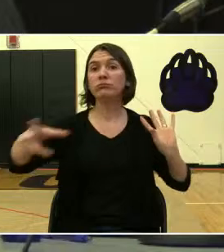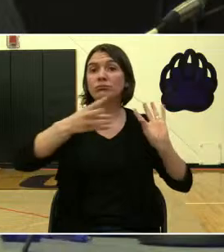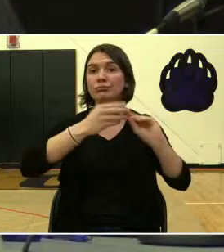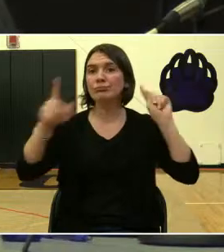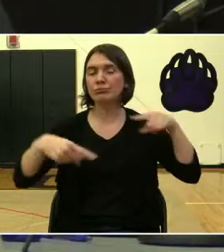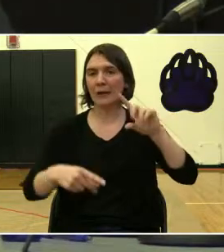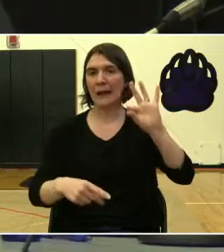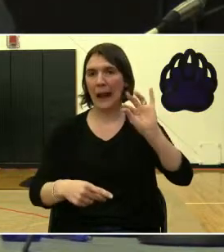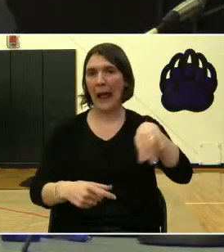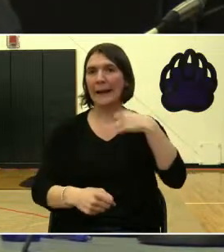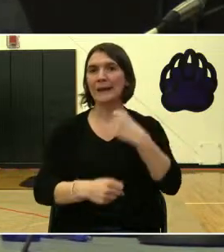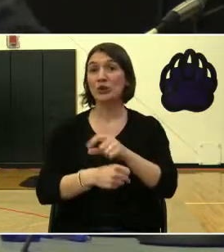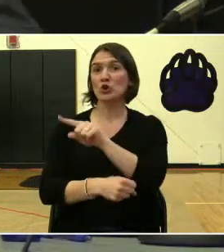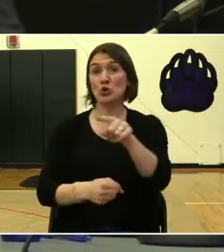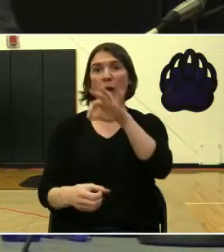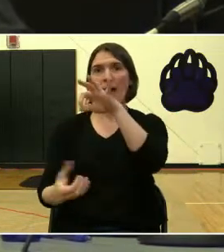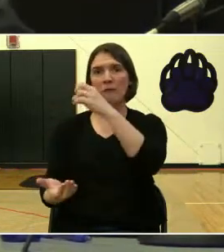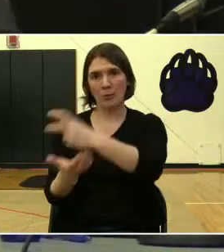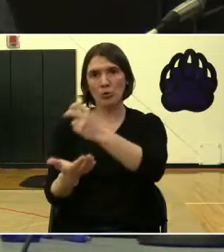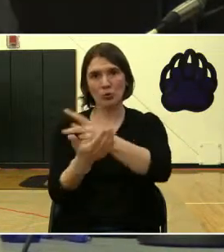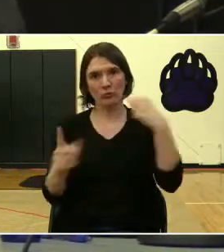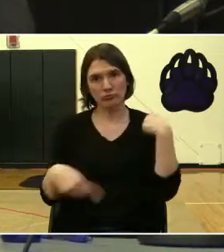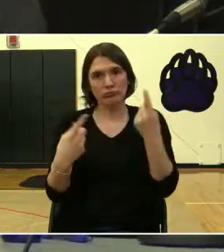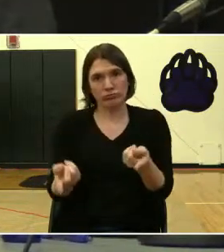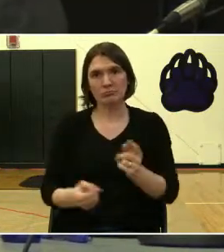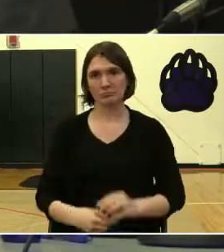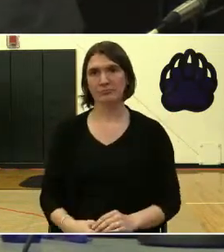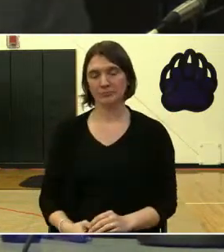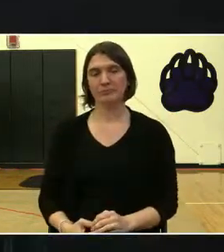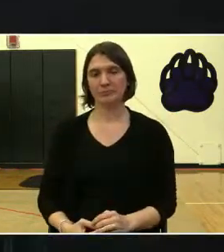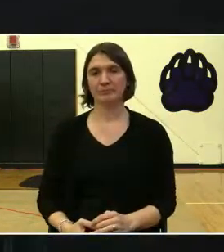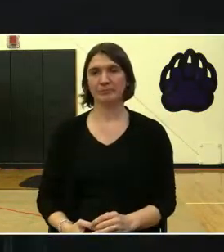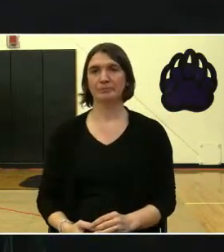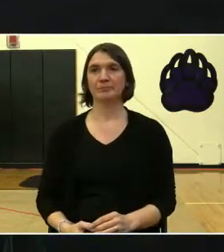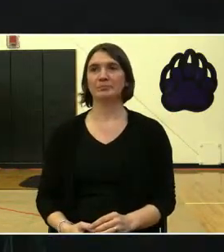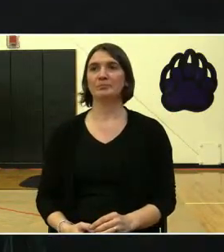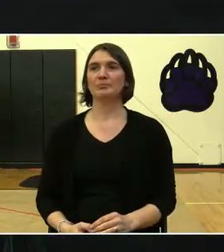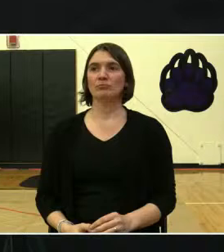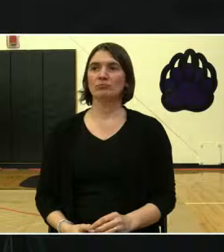actual amounts that RTM that we walk out of RTM with